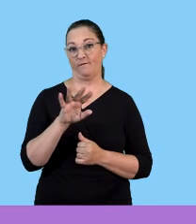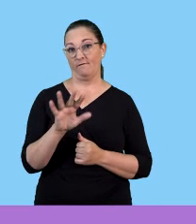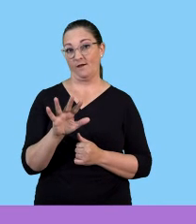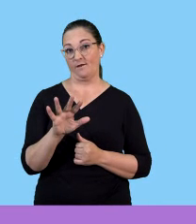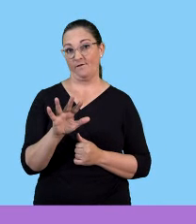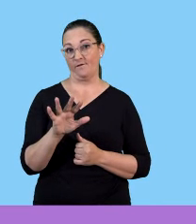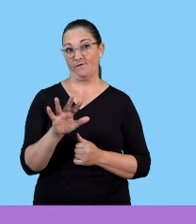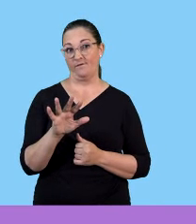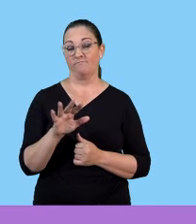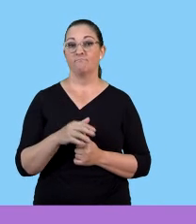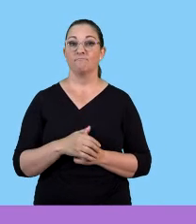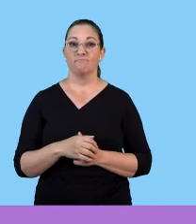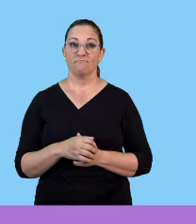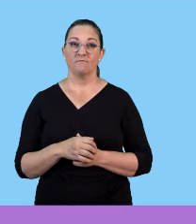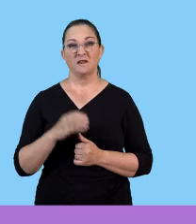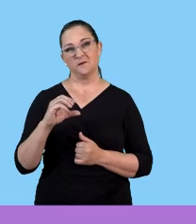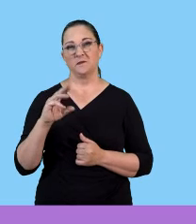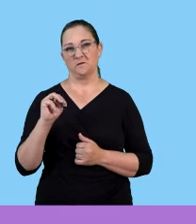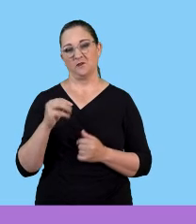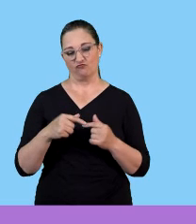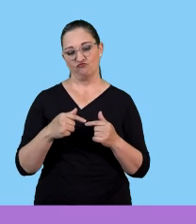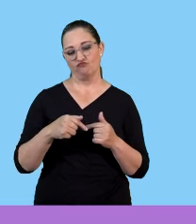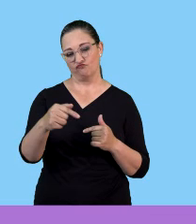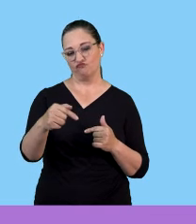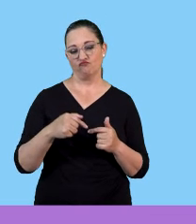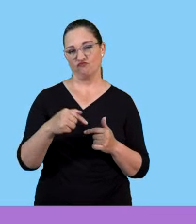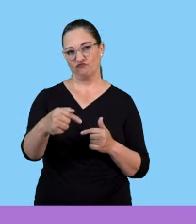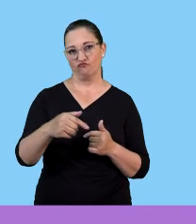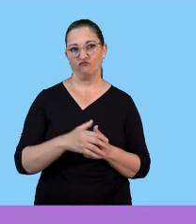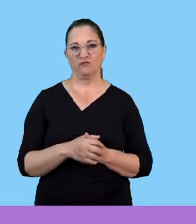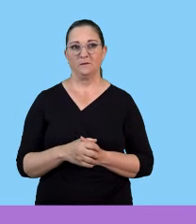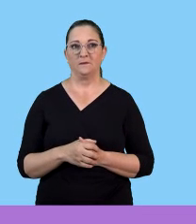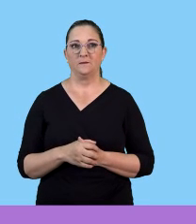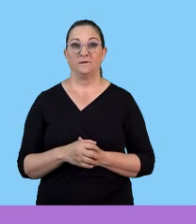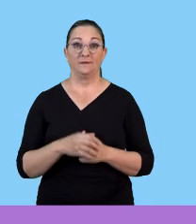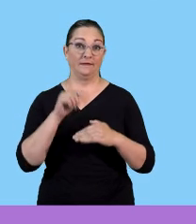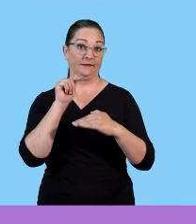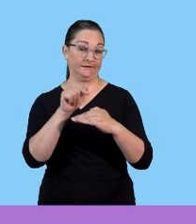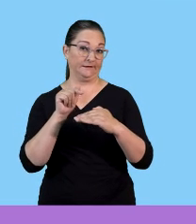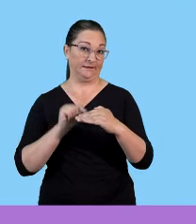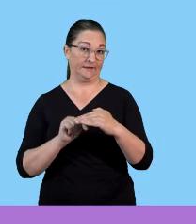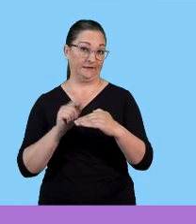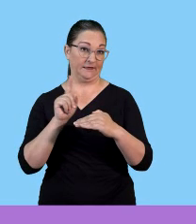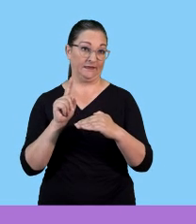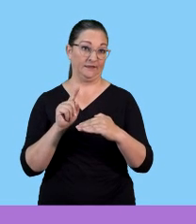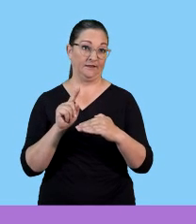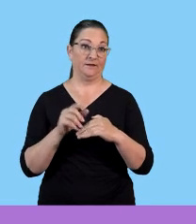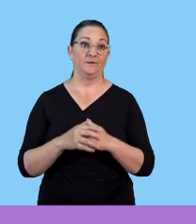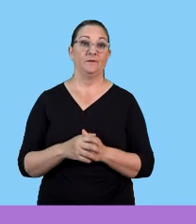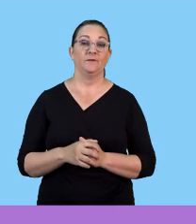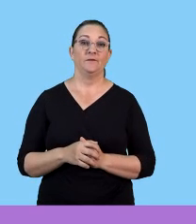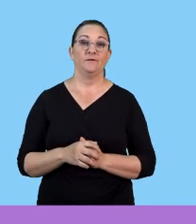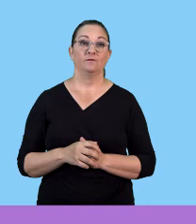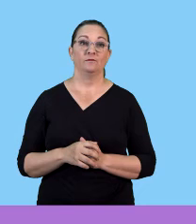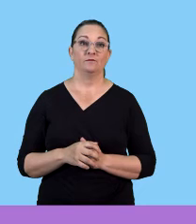say 45, okay, centimeters long. There it is. I've got to divide that by